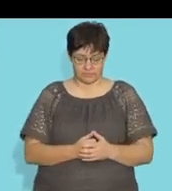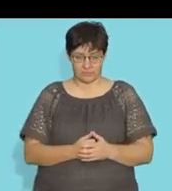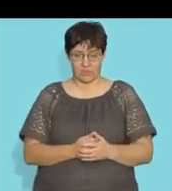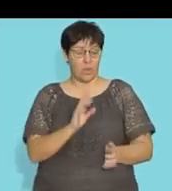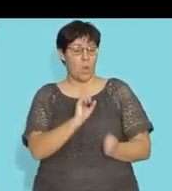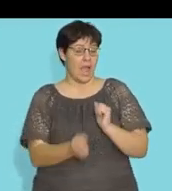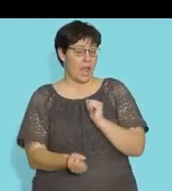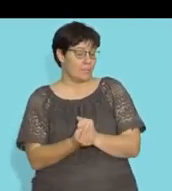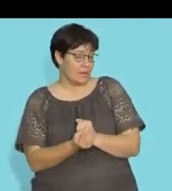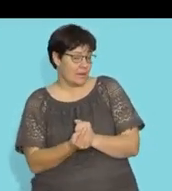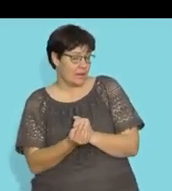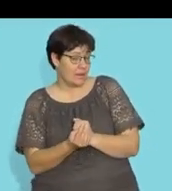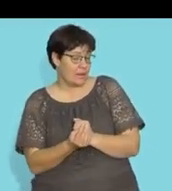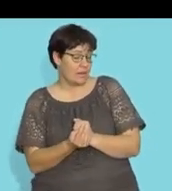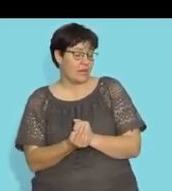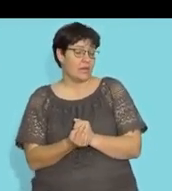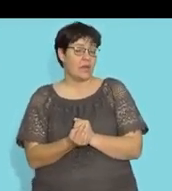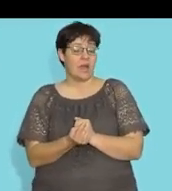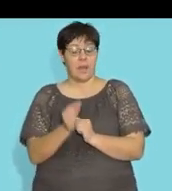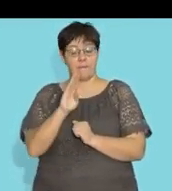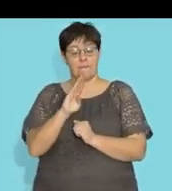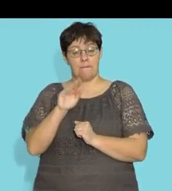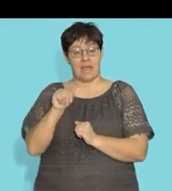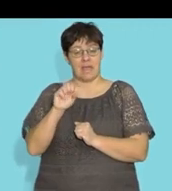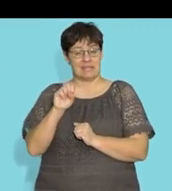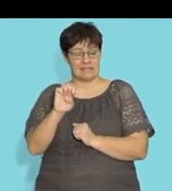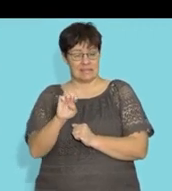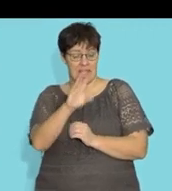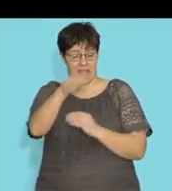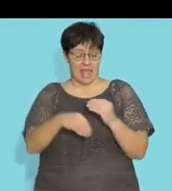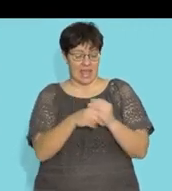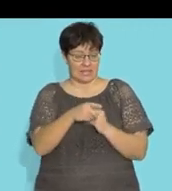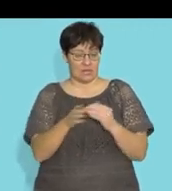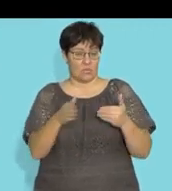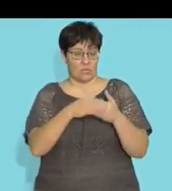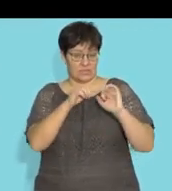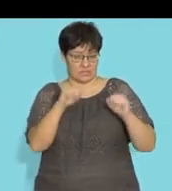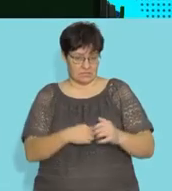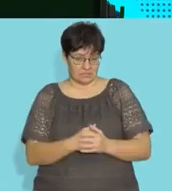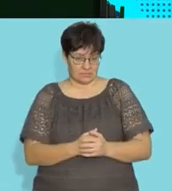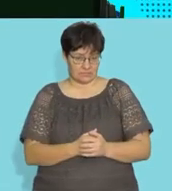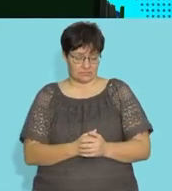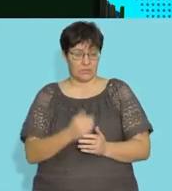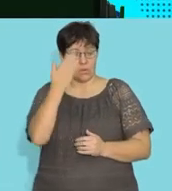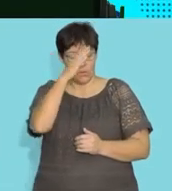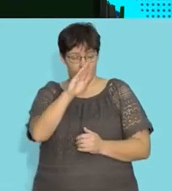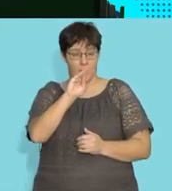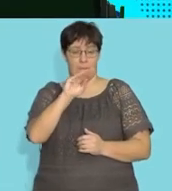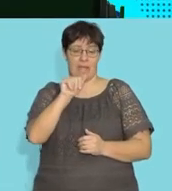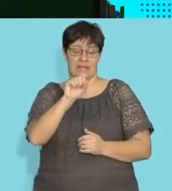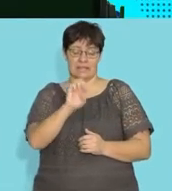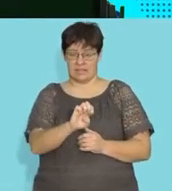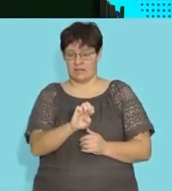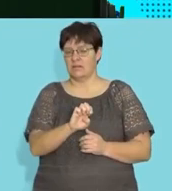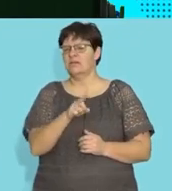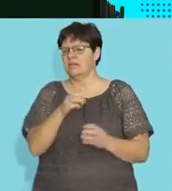So what will happen if a base is added to the closed system? We know that a base, we